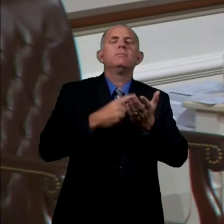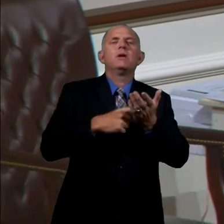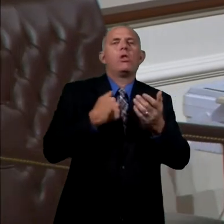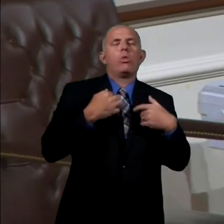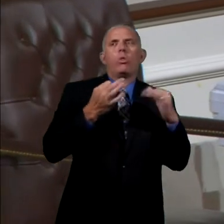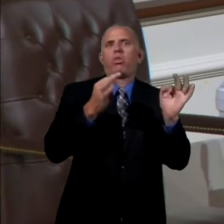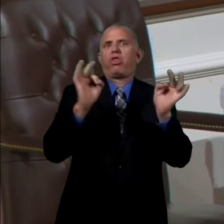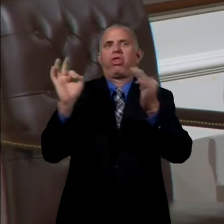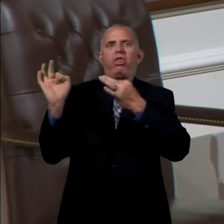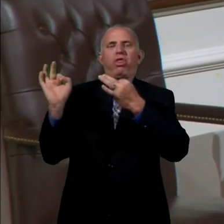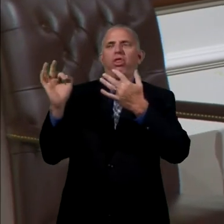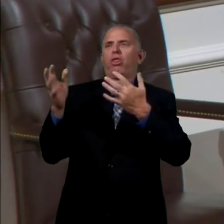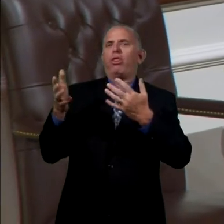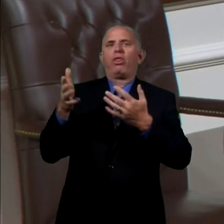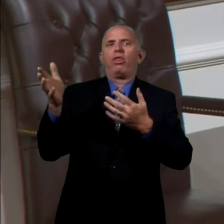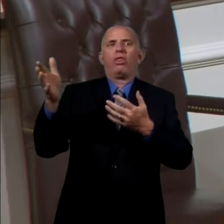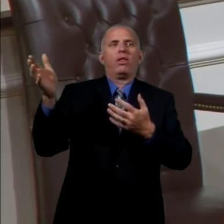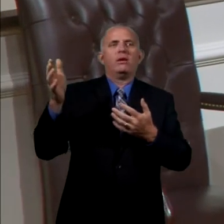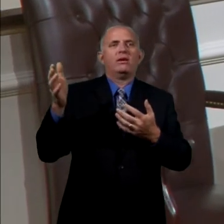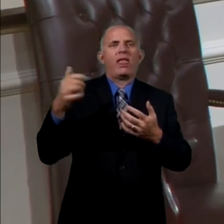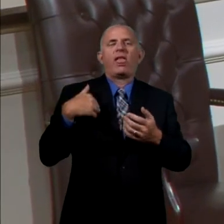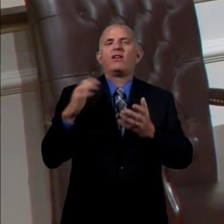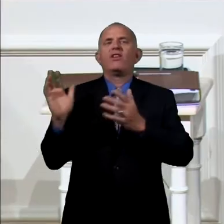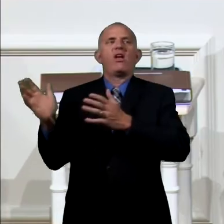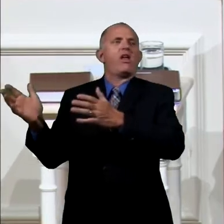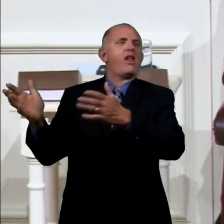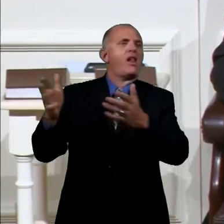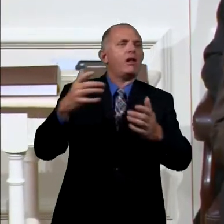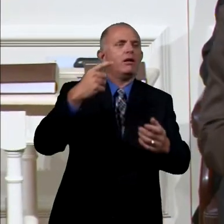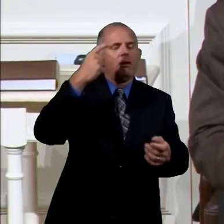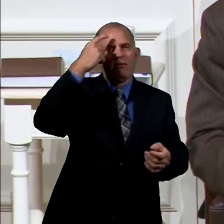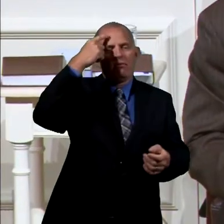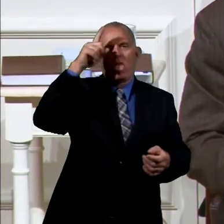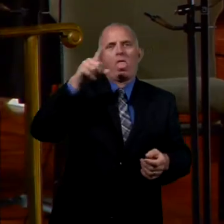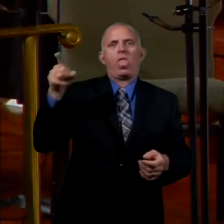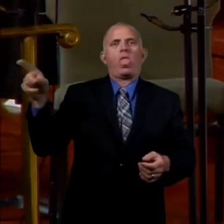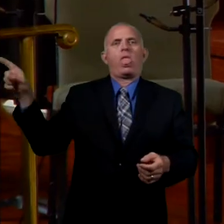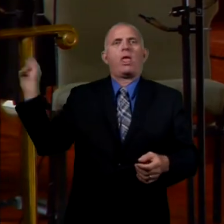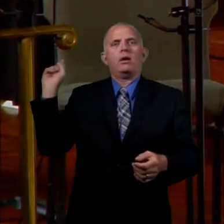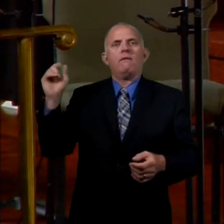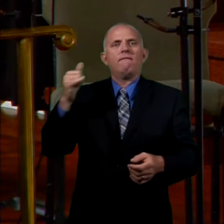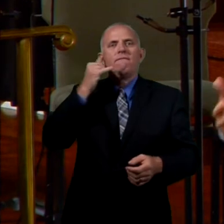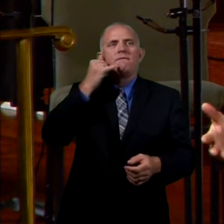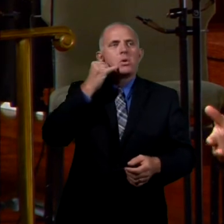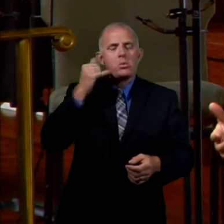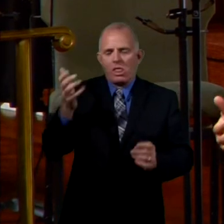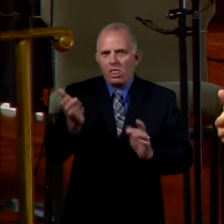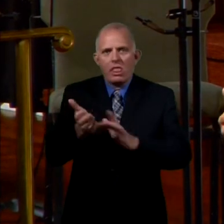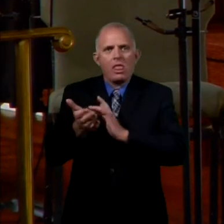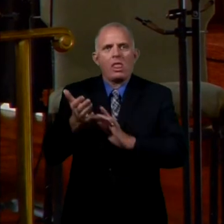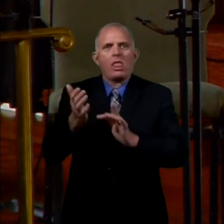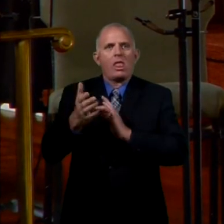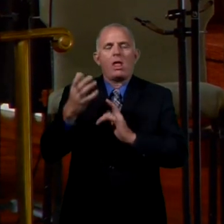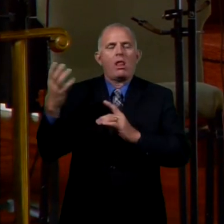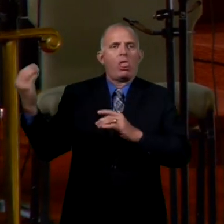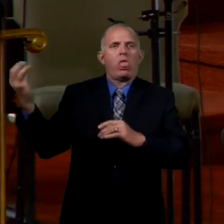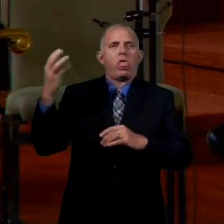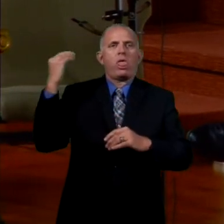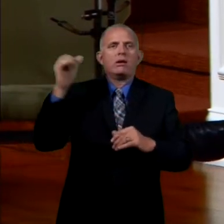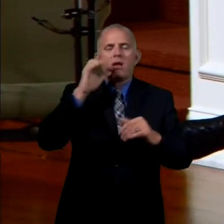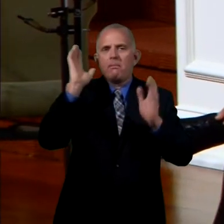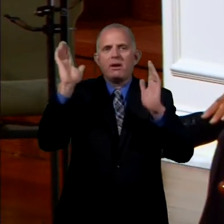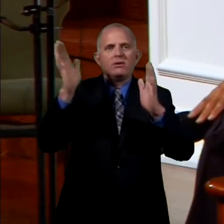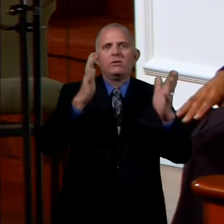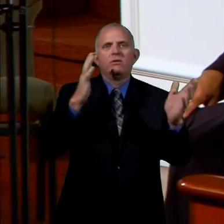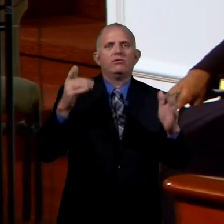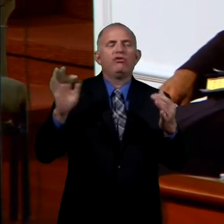never fully present with somebody. You're distracted by the phone, you're distracted by what you're thinking about, you're distracted by what you're